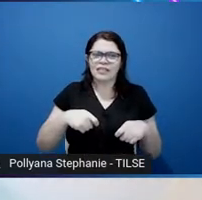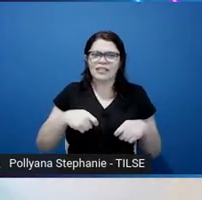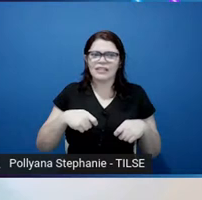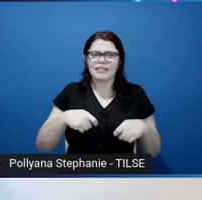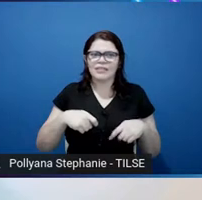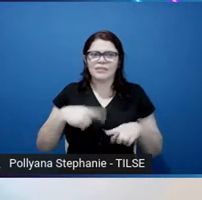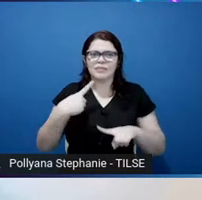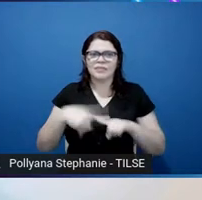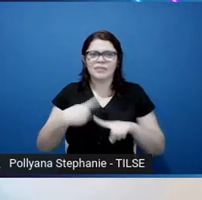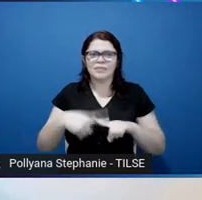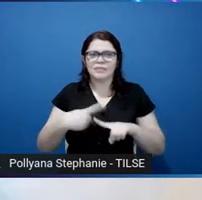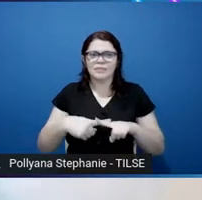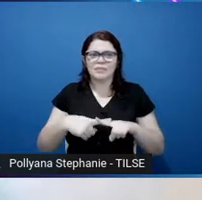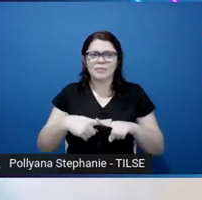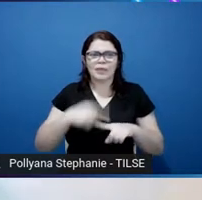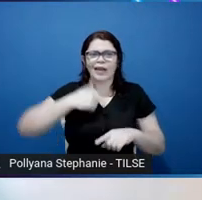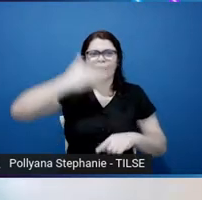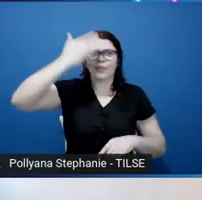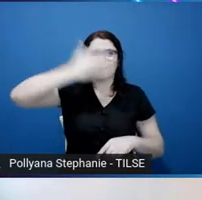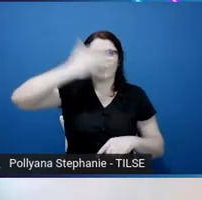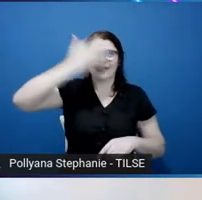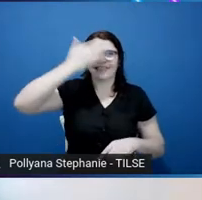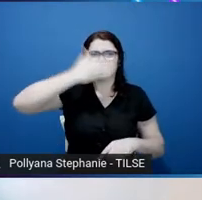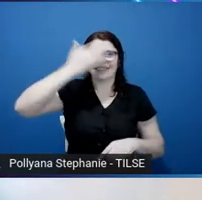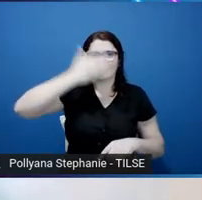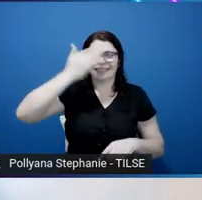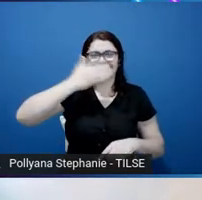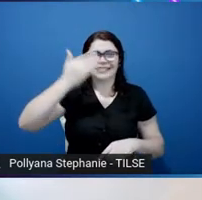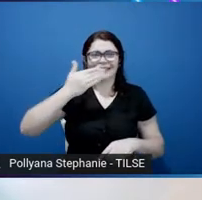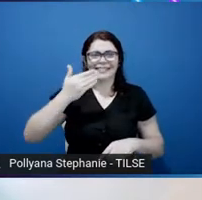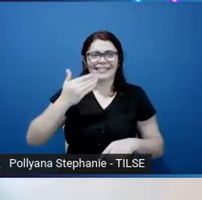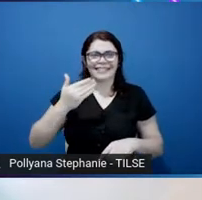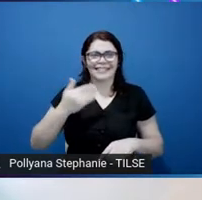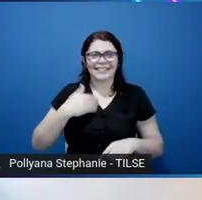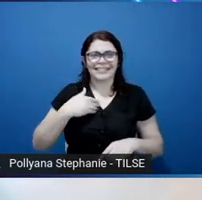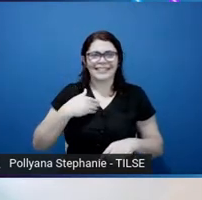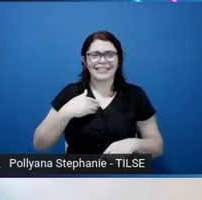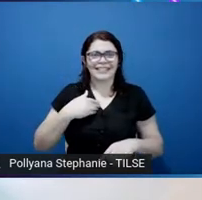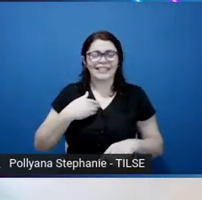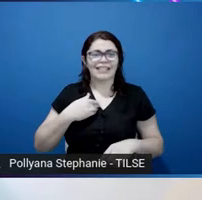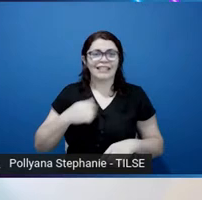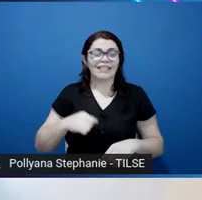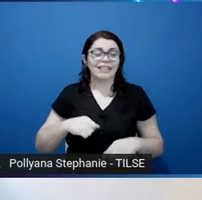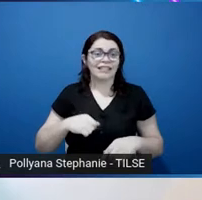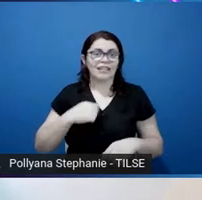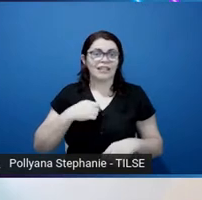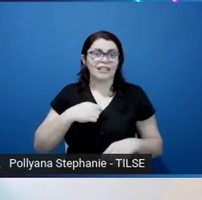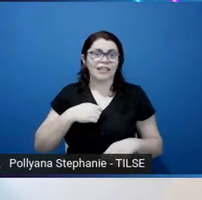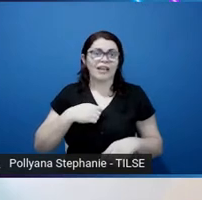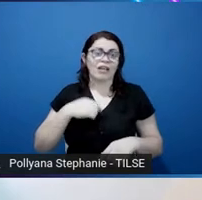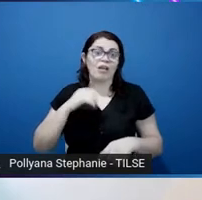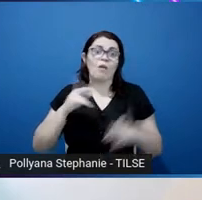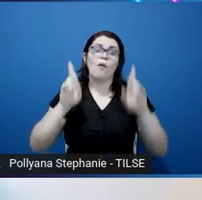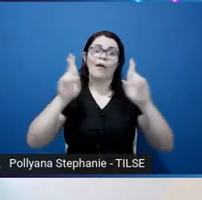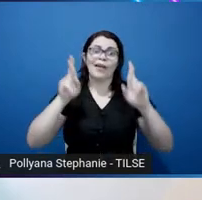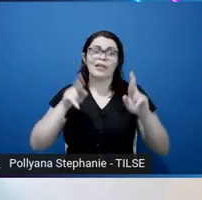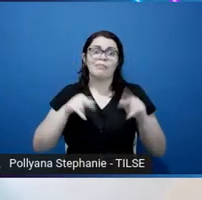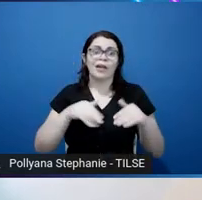because I now can't see the StreamYard. So I hope it's working okay.